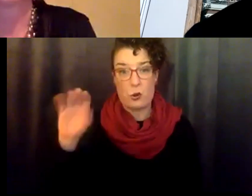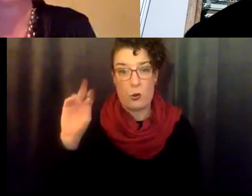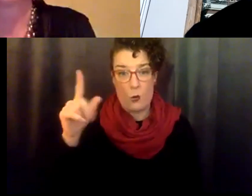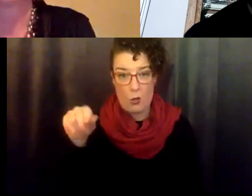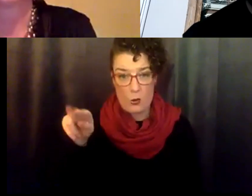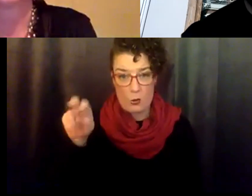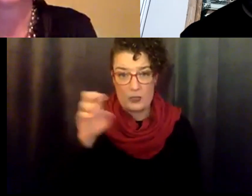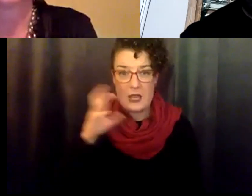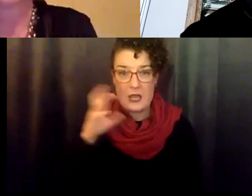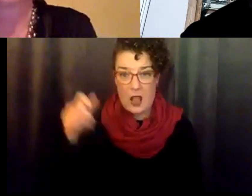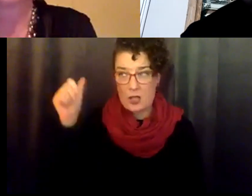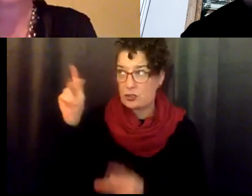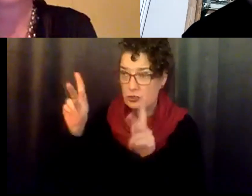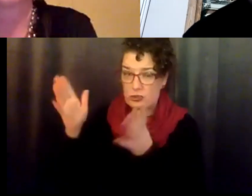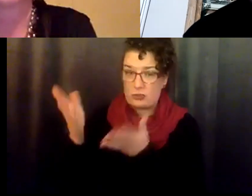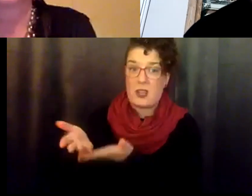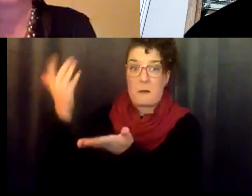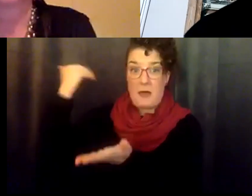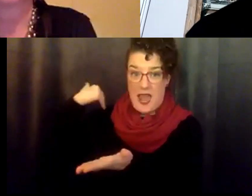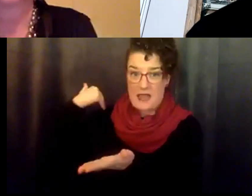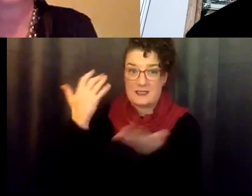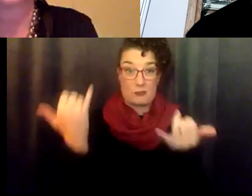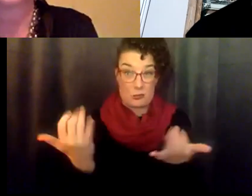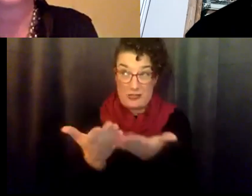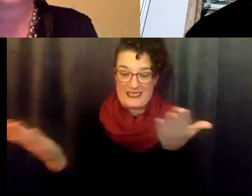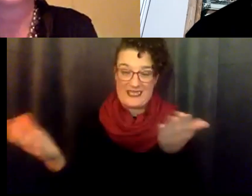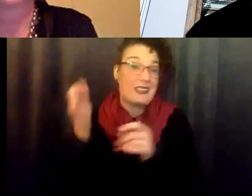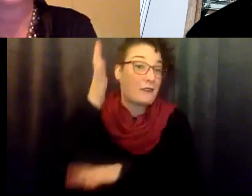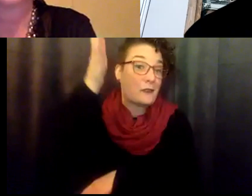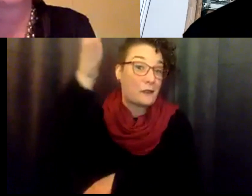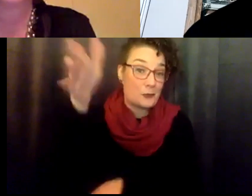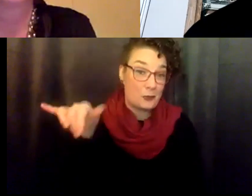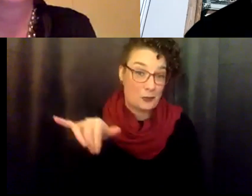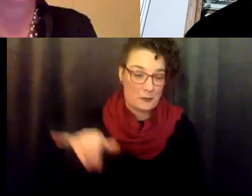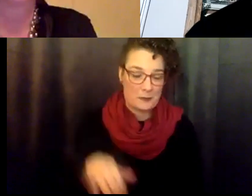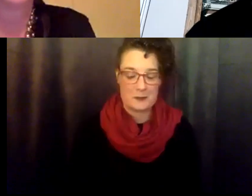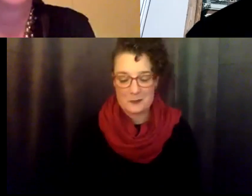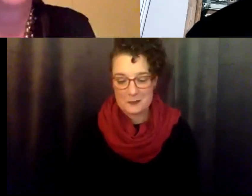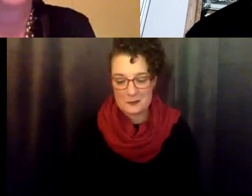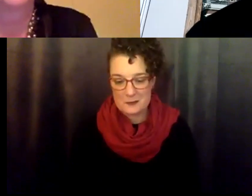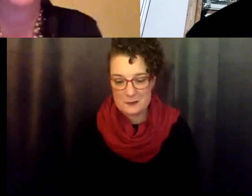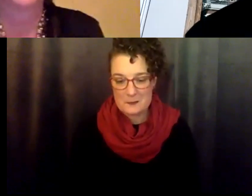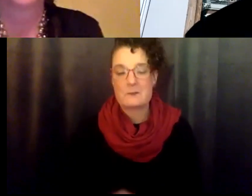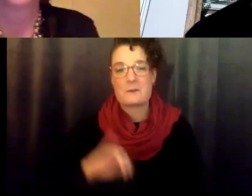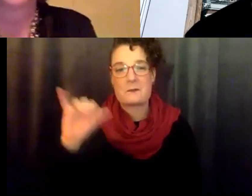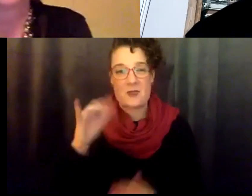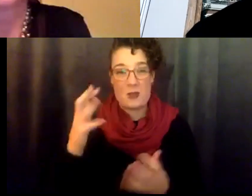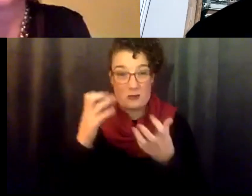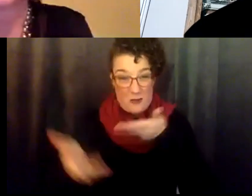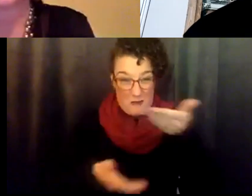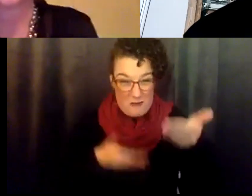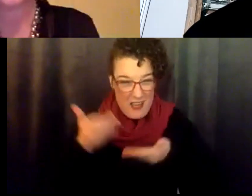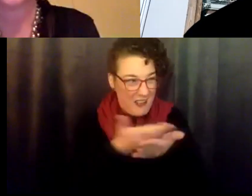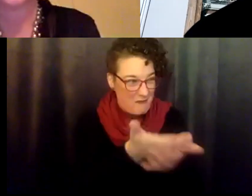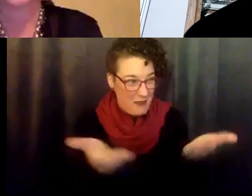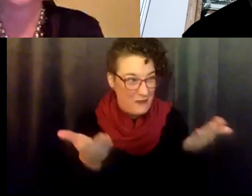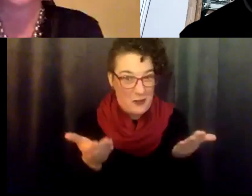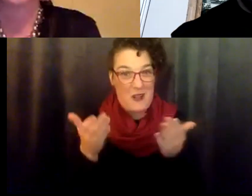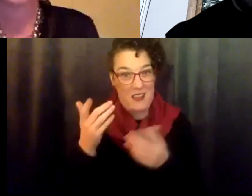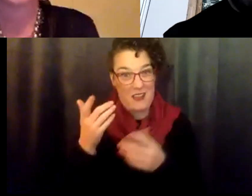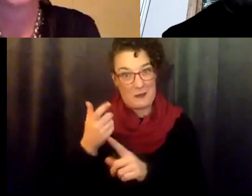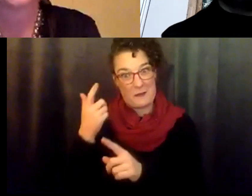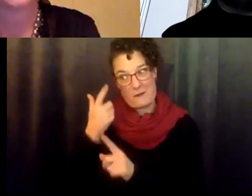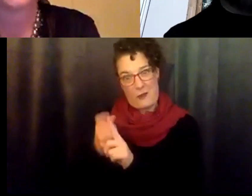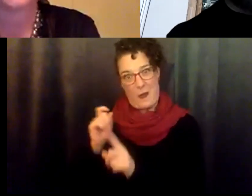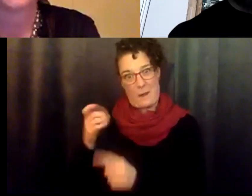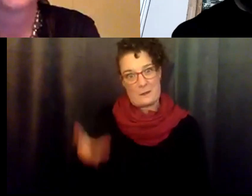and future. What else? I would also like to welcome everyone on behalf of Strut. What Strut? It's